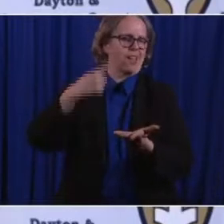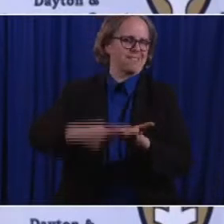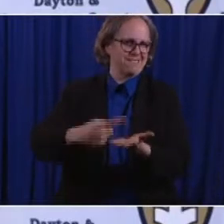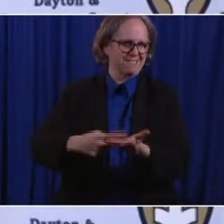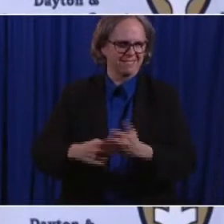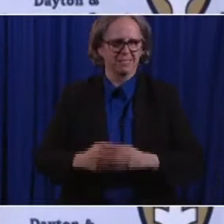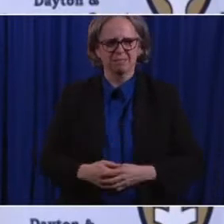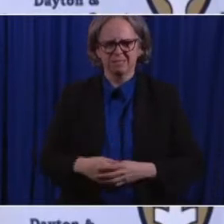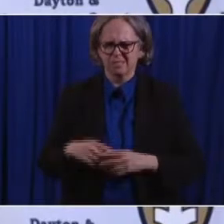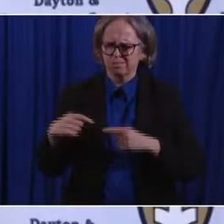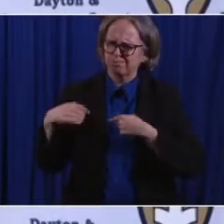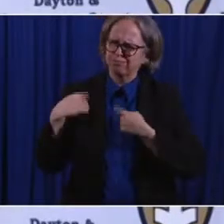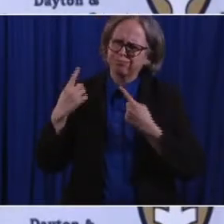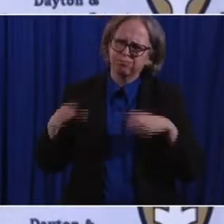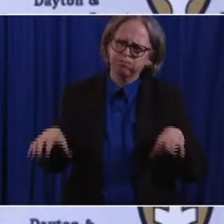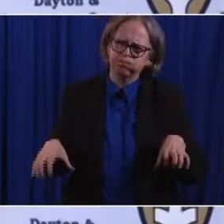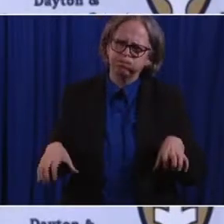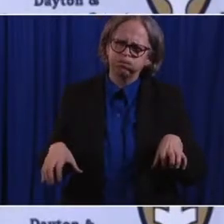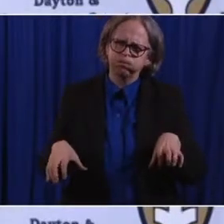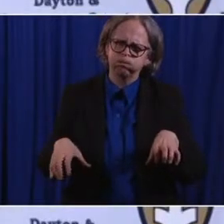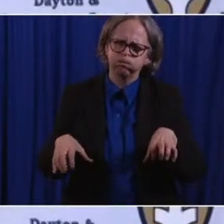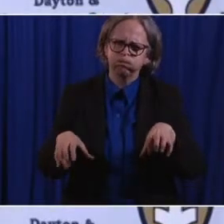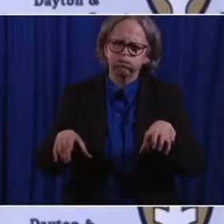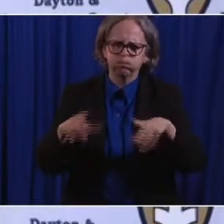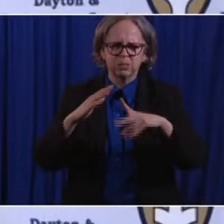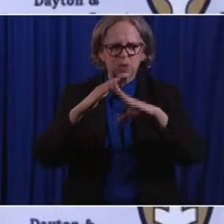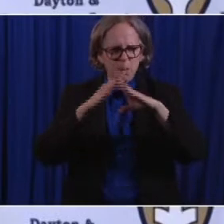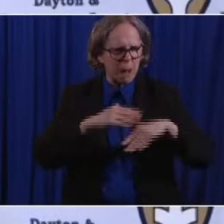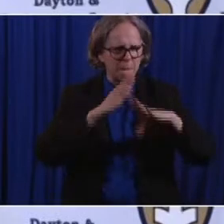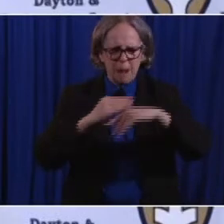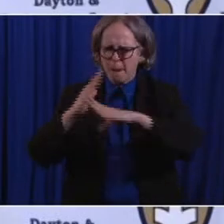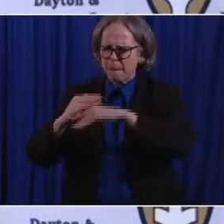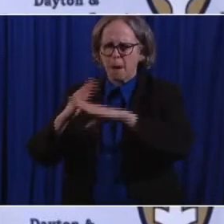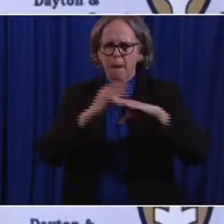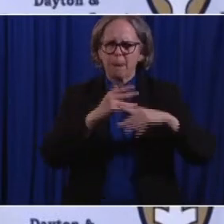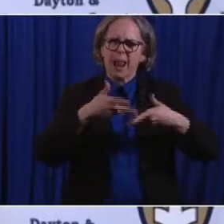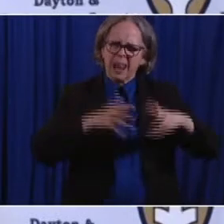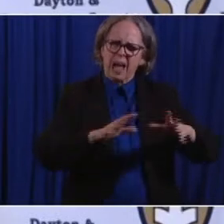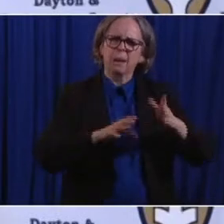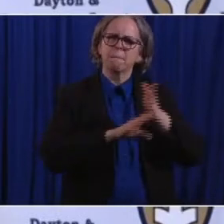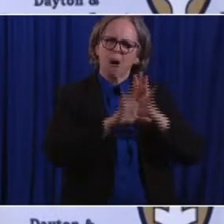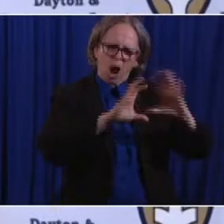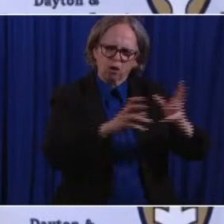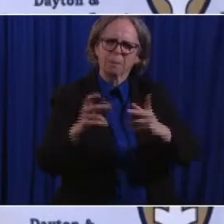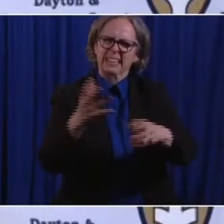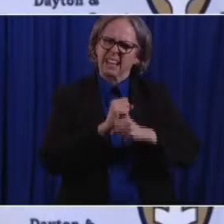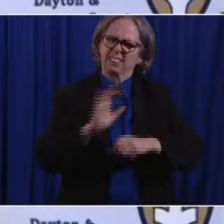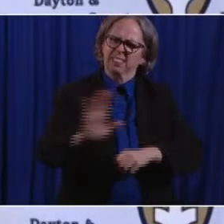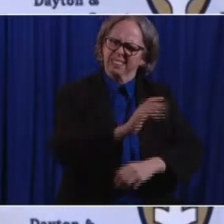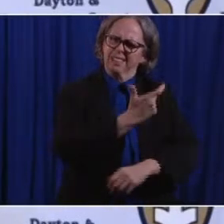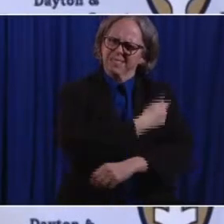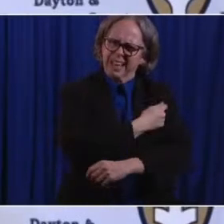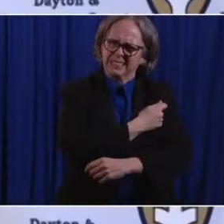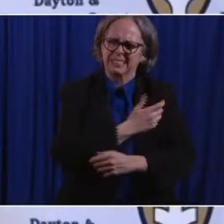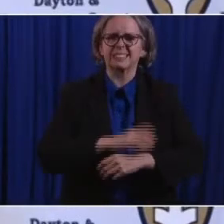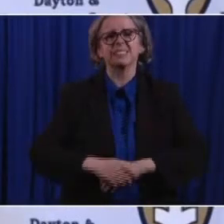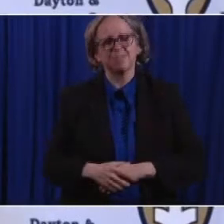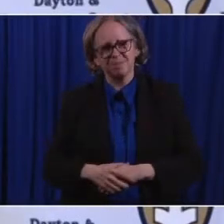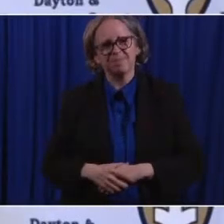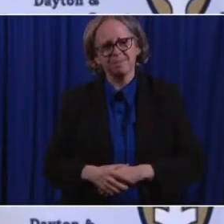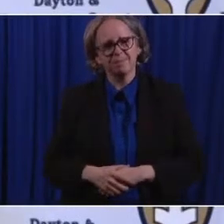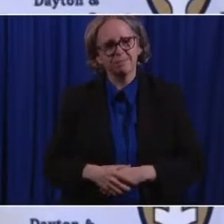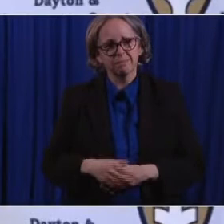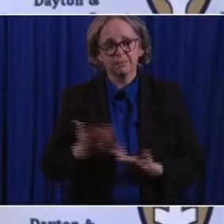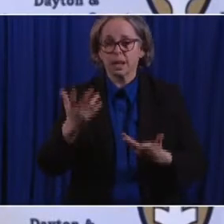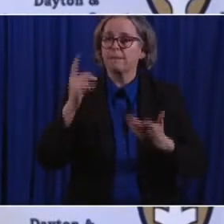break down any barriers for these communities to get the vaccine, including providing transportation, services, and